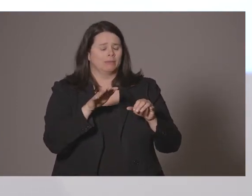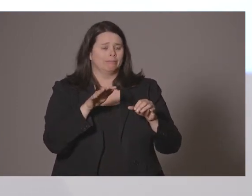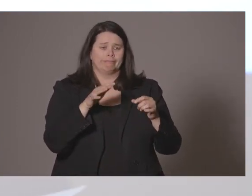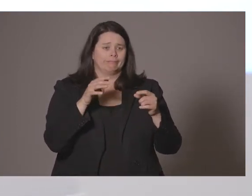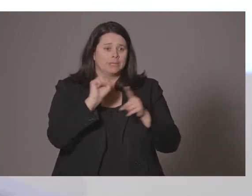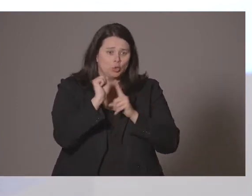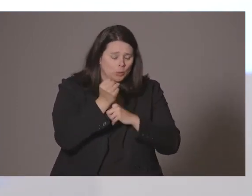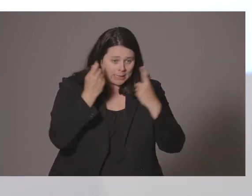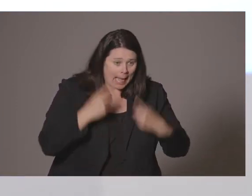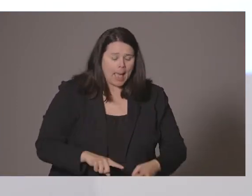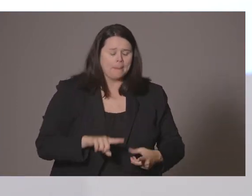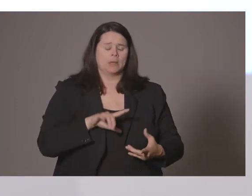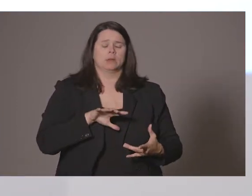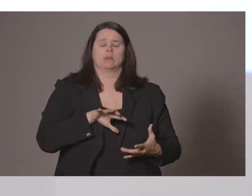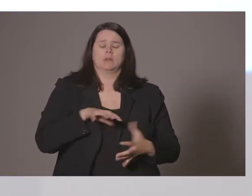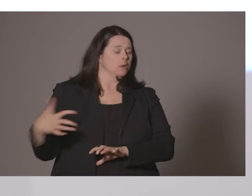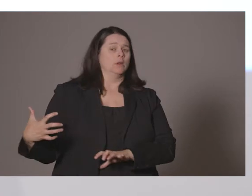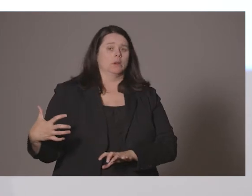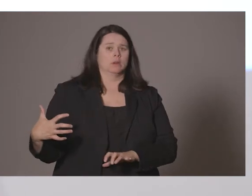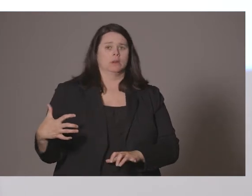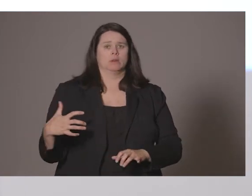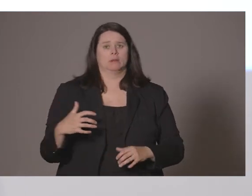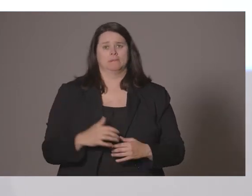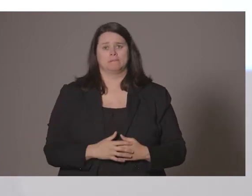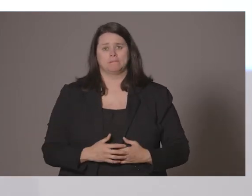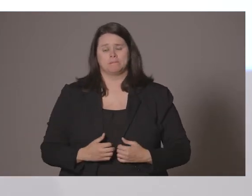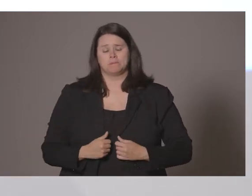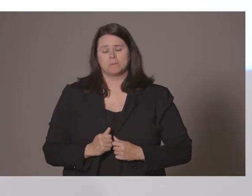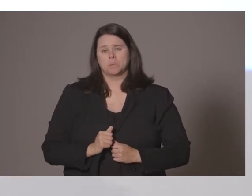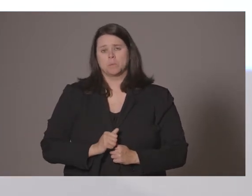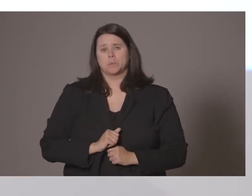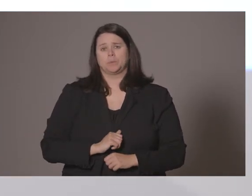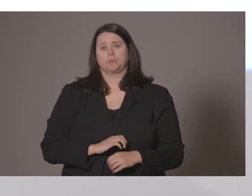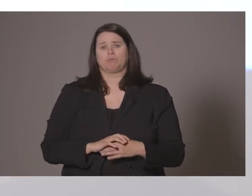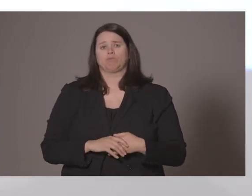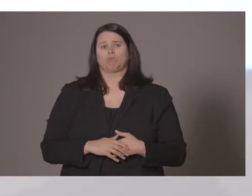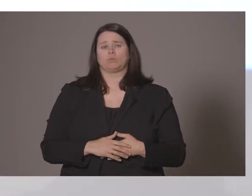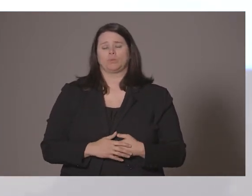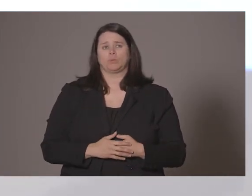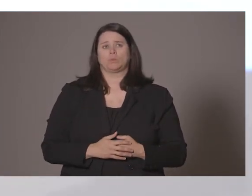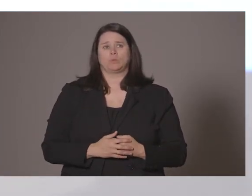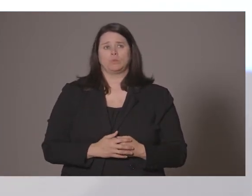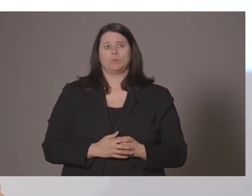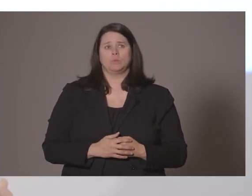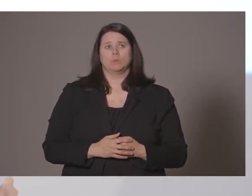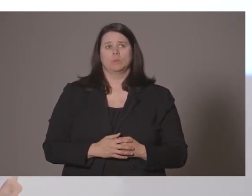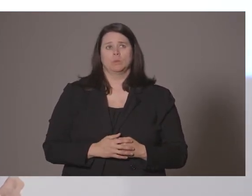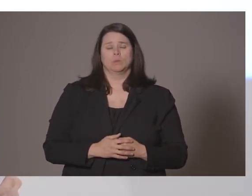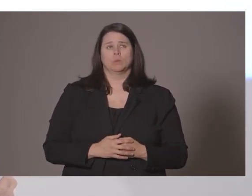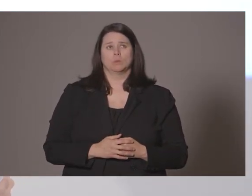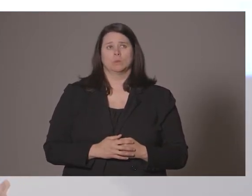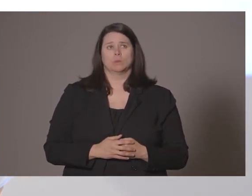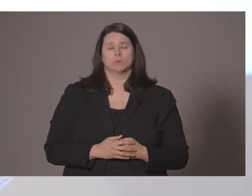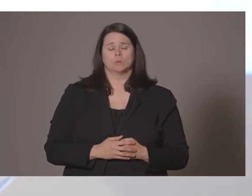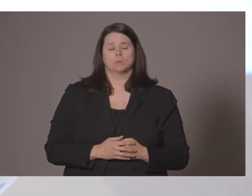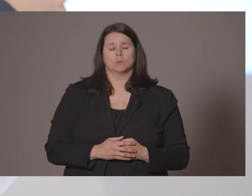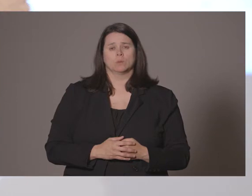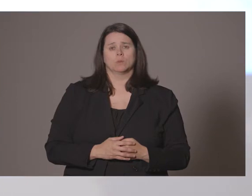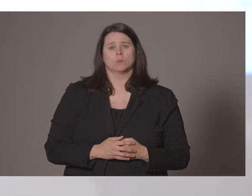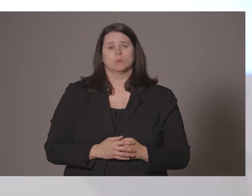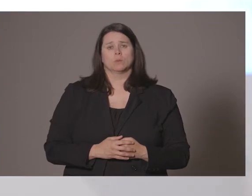And when we think about the severity of the stressors, the severity of the trauma exposed that people have,